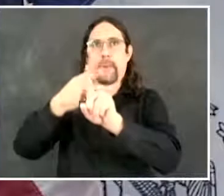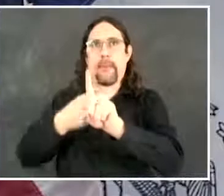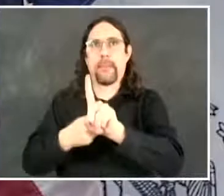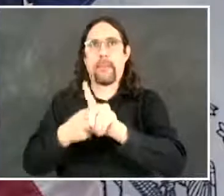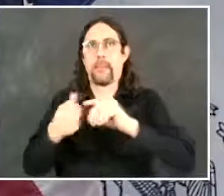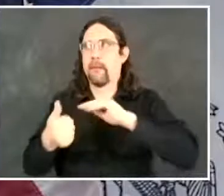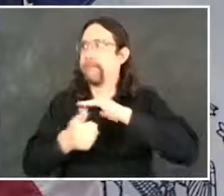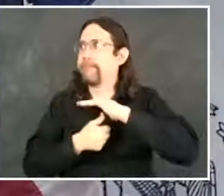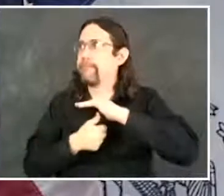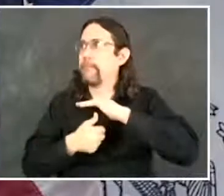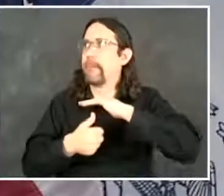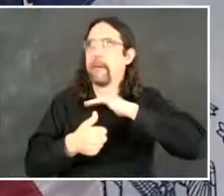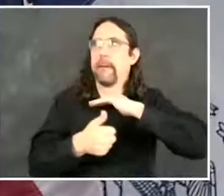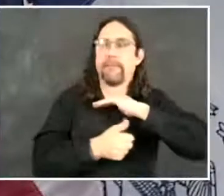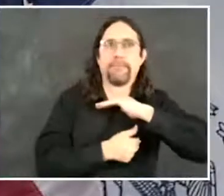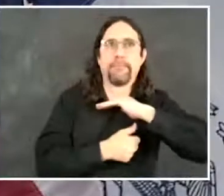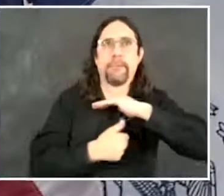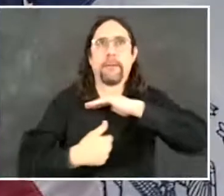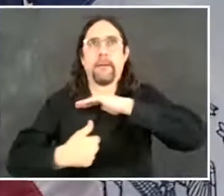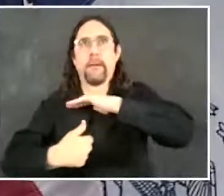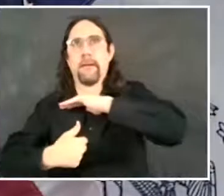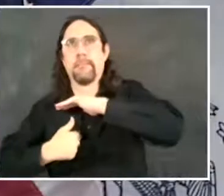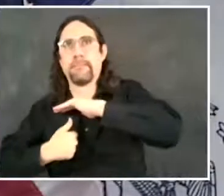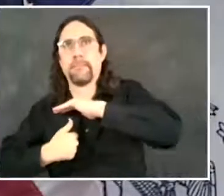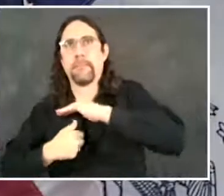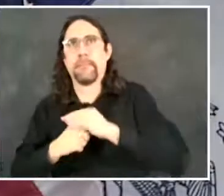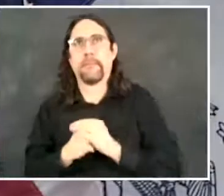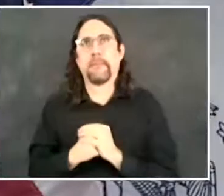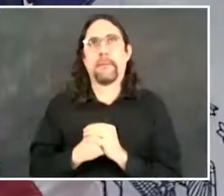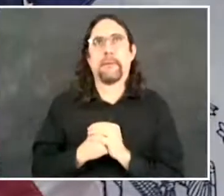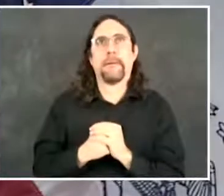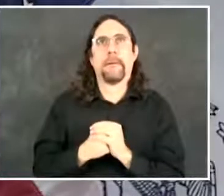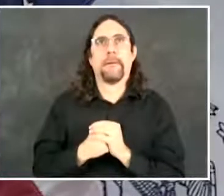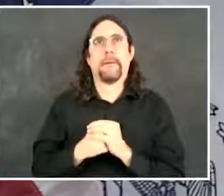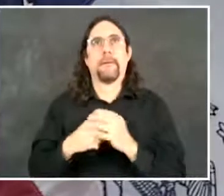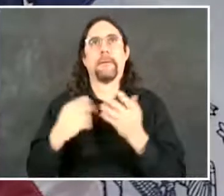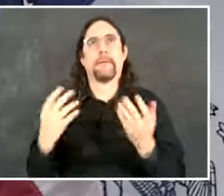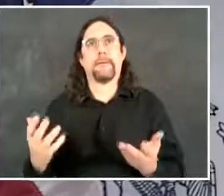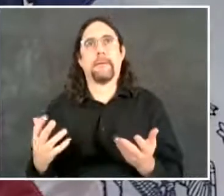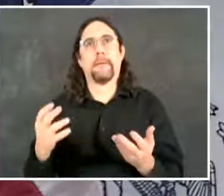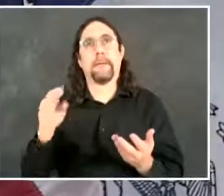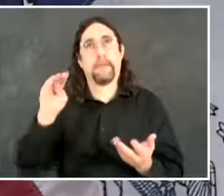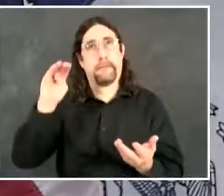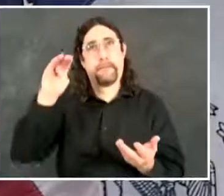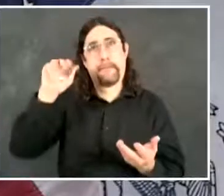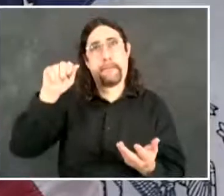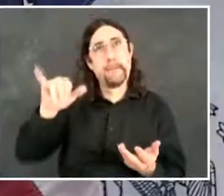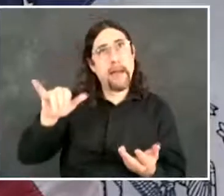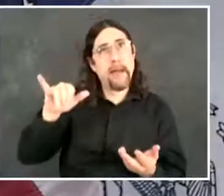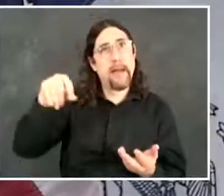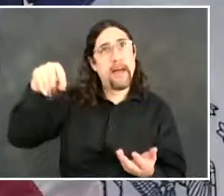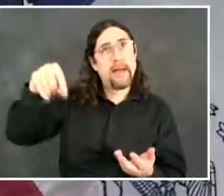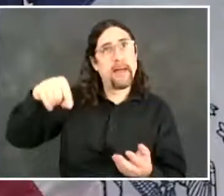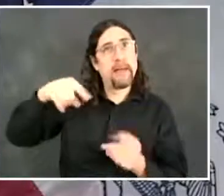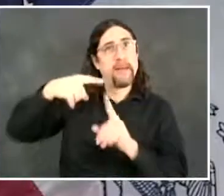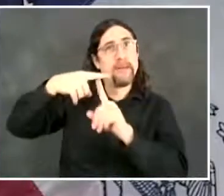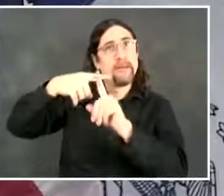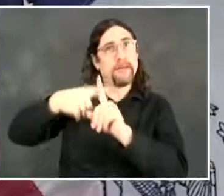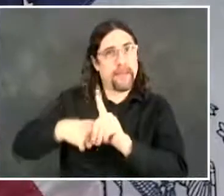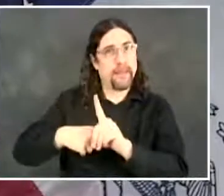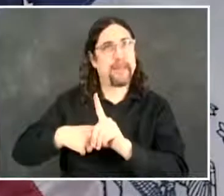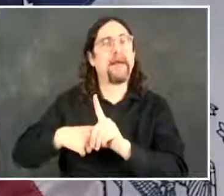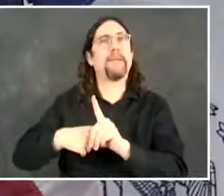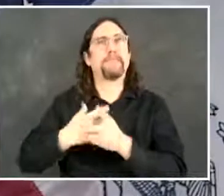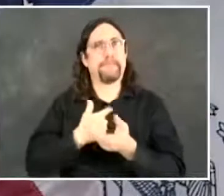May can be a great month for this city in terms of fighting back and really starting to turn the tide on this disease, but it's going to require us to be tough